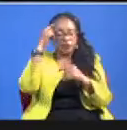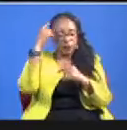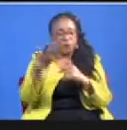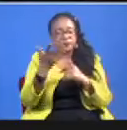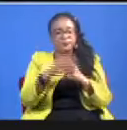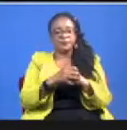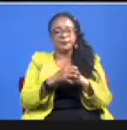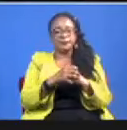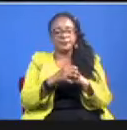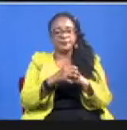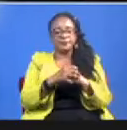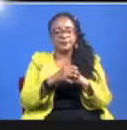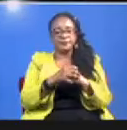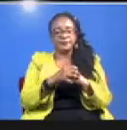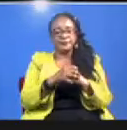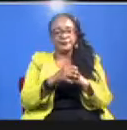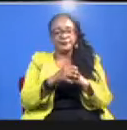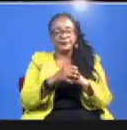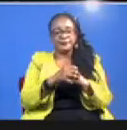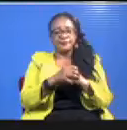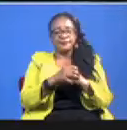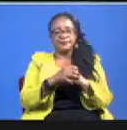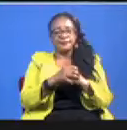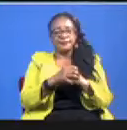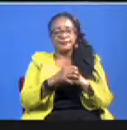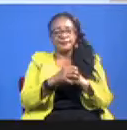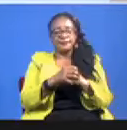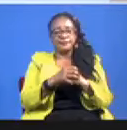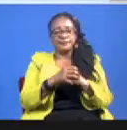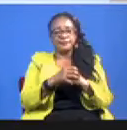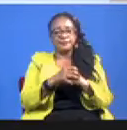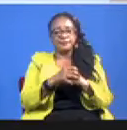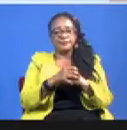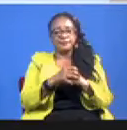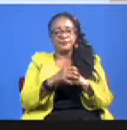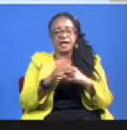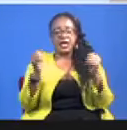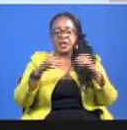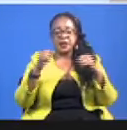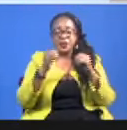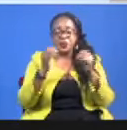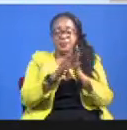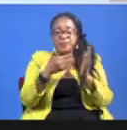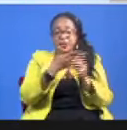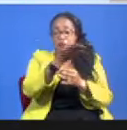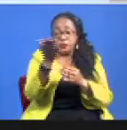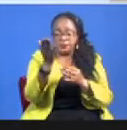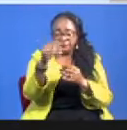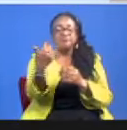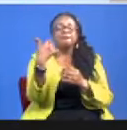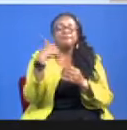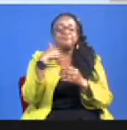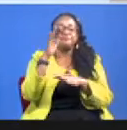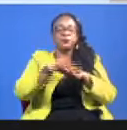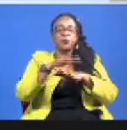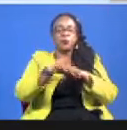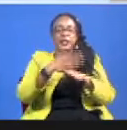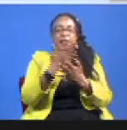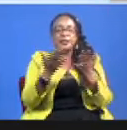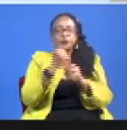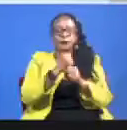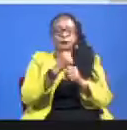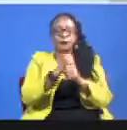this cancellation of the Adani deals by the head of state today? I think I agree with my colleagues that it's a good gesture, it's a